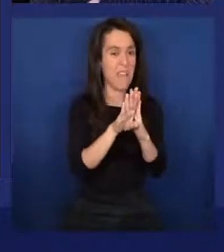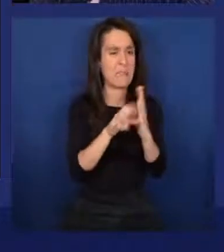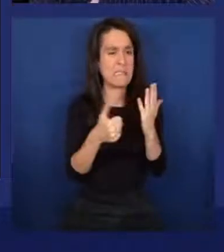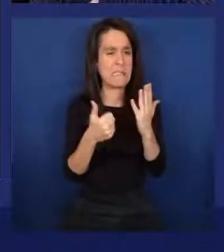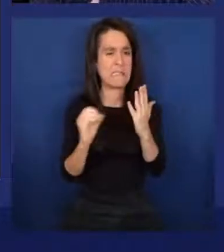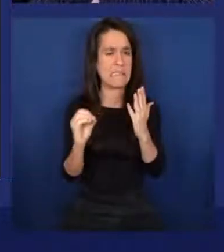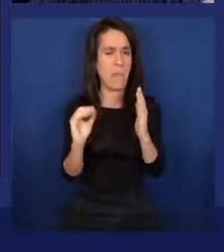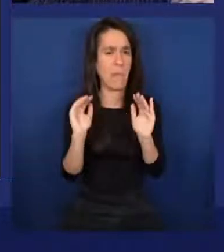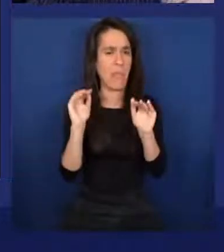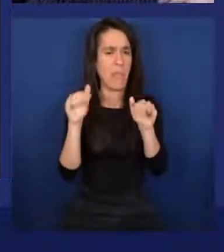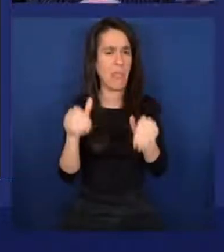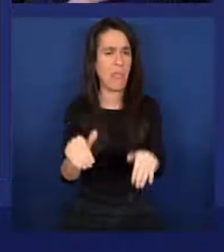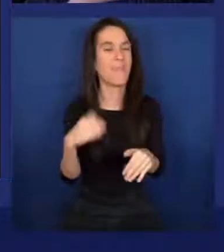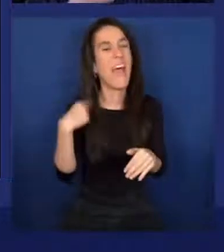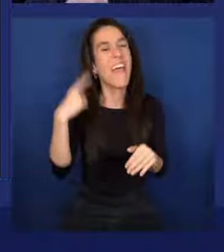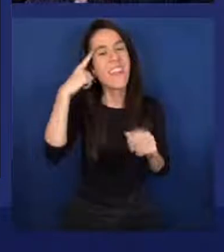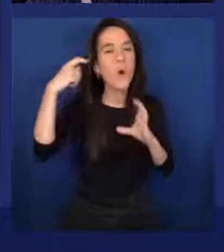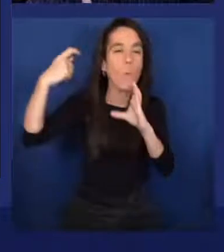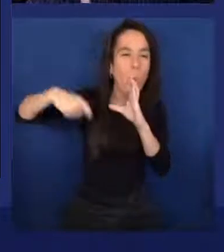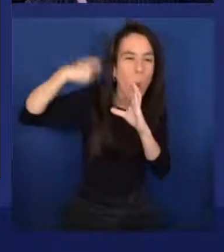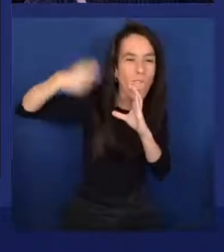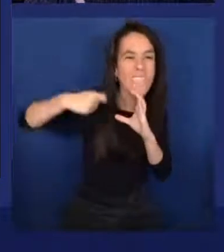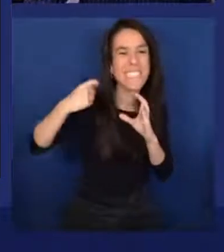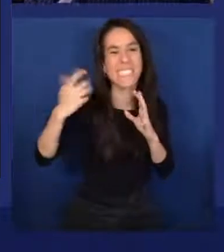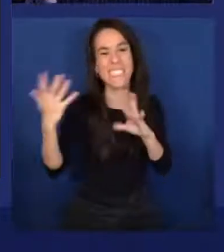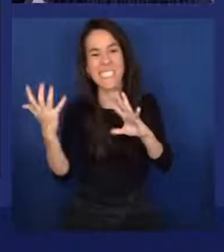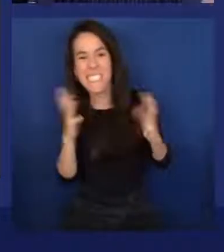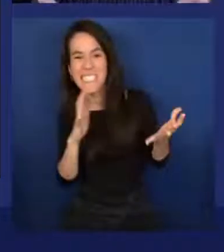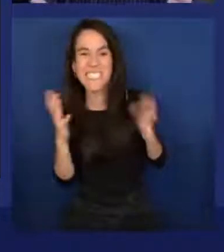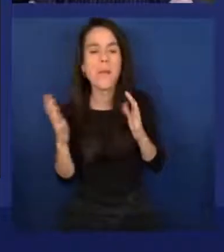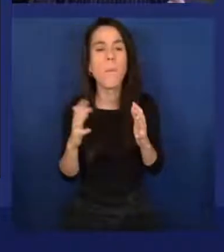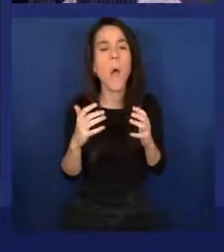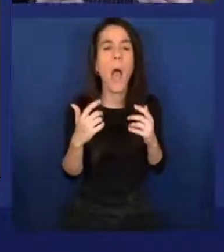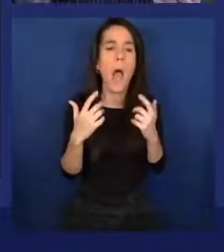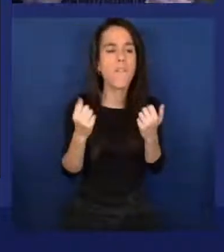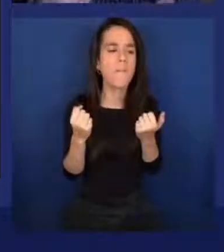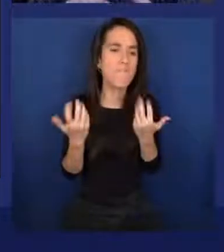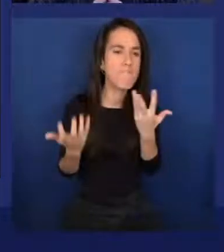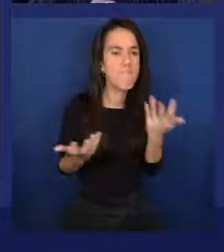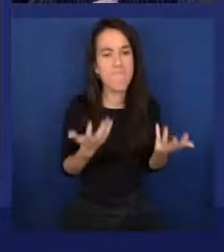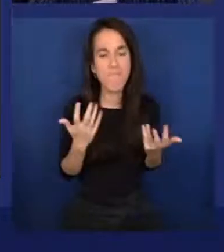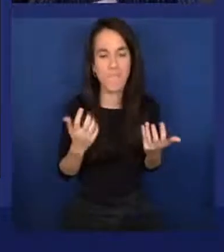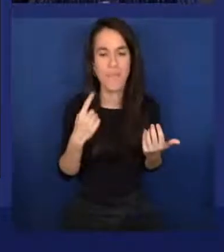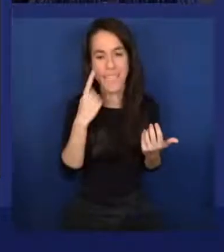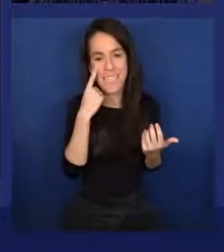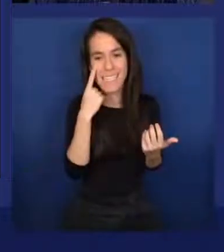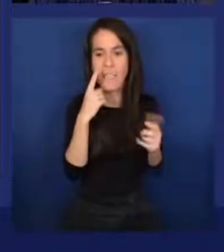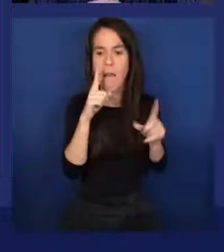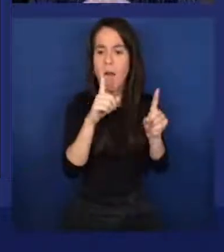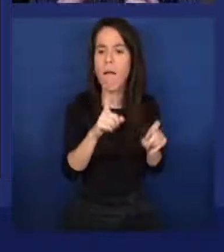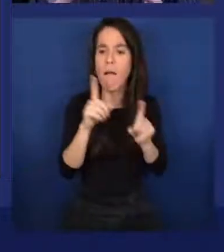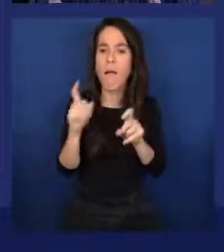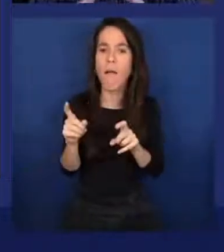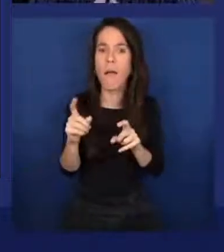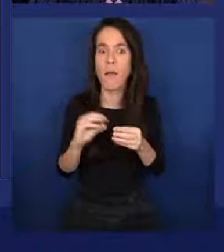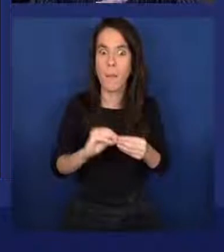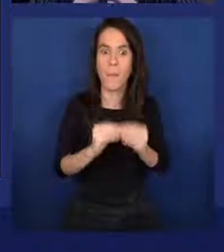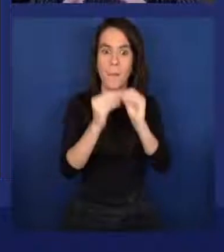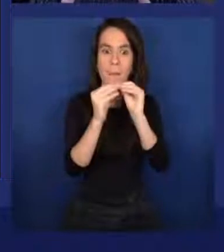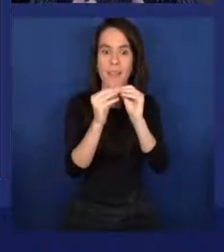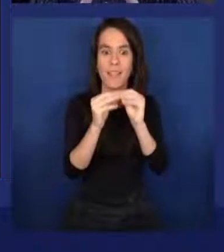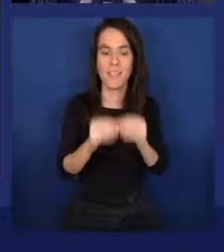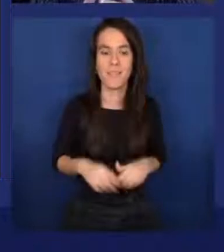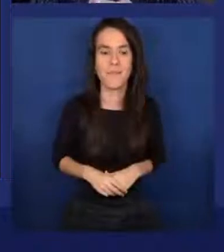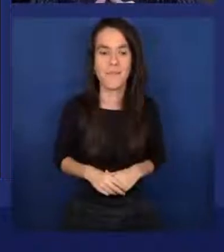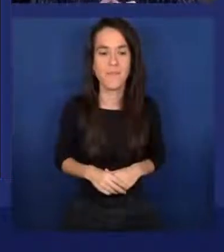movies didn't help that here we were able to create these simulations of intelligences. We just couldn't actually build them. And so a lot of military funding